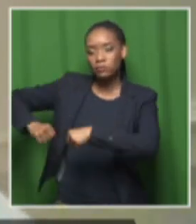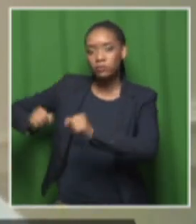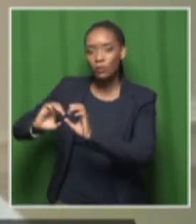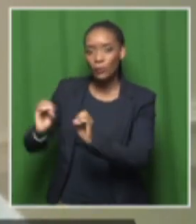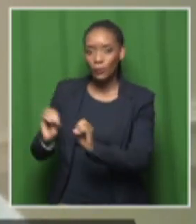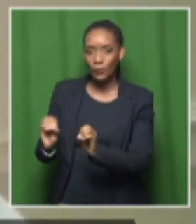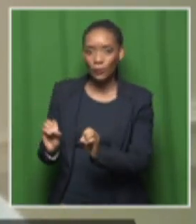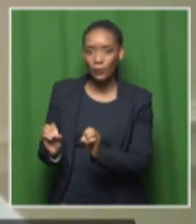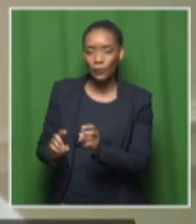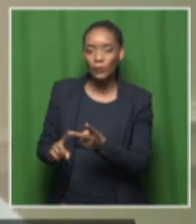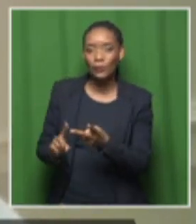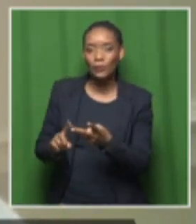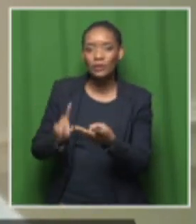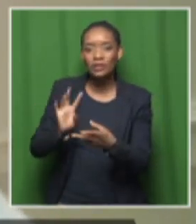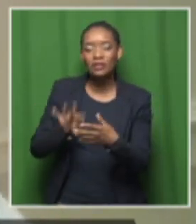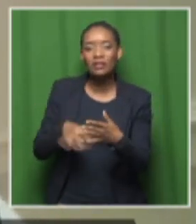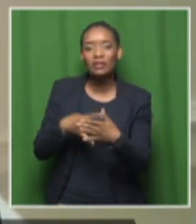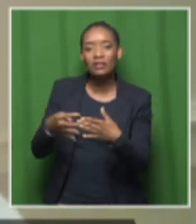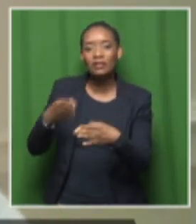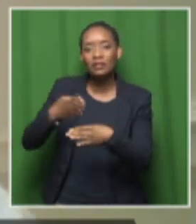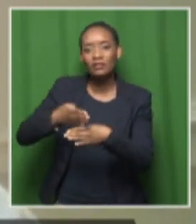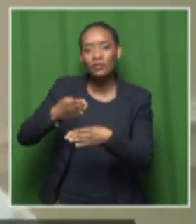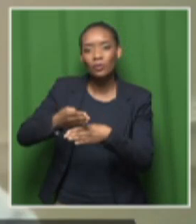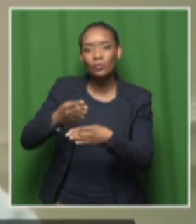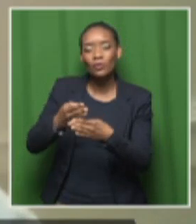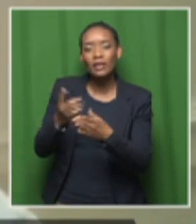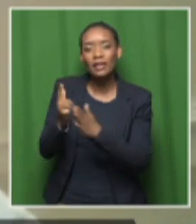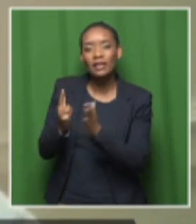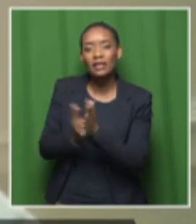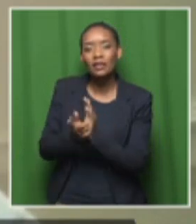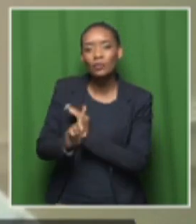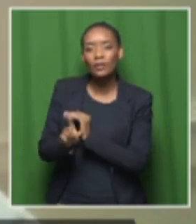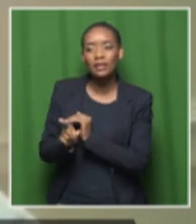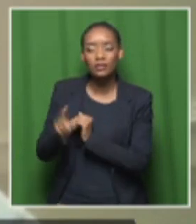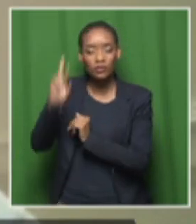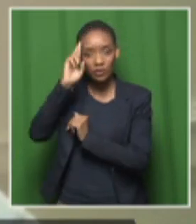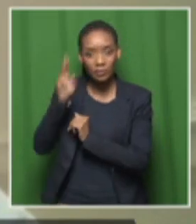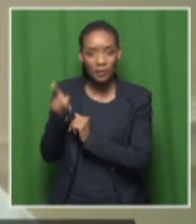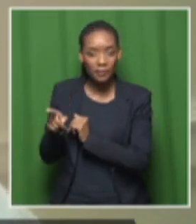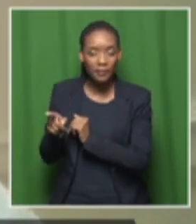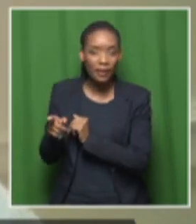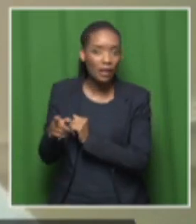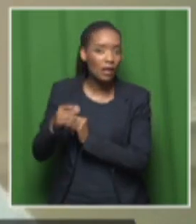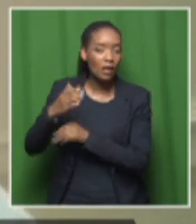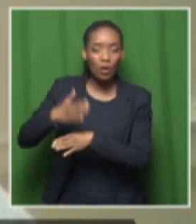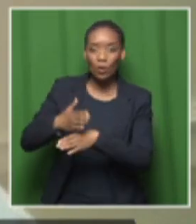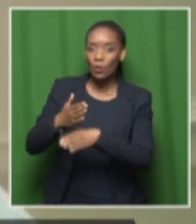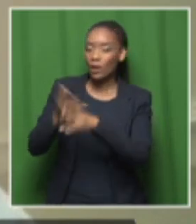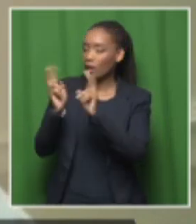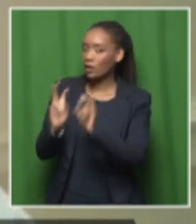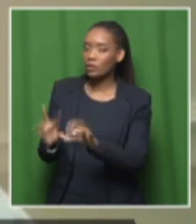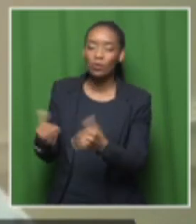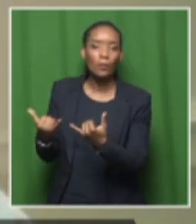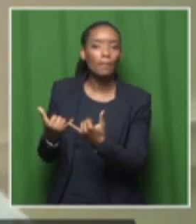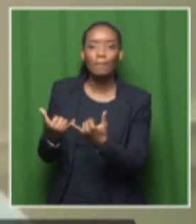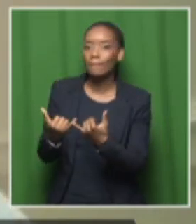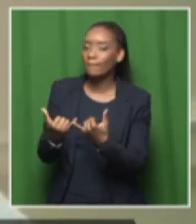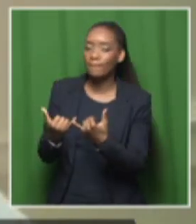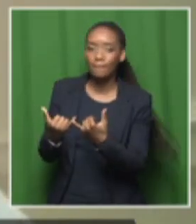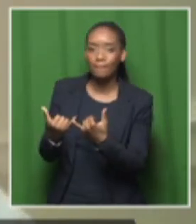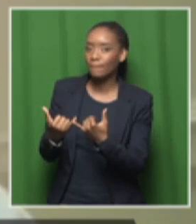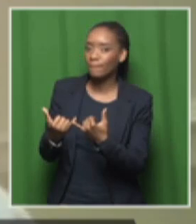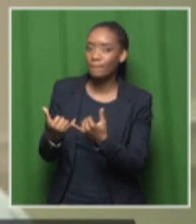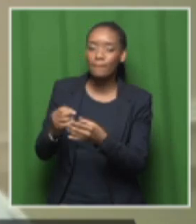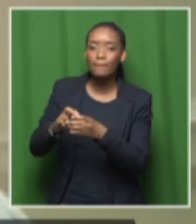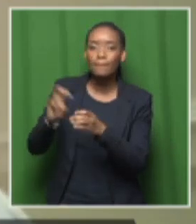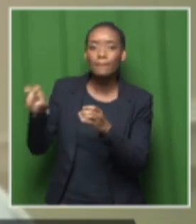framework, what actions could be taken, because remember, he's no longer with Eskom. But that we have said, the fact that he's